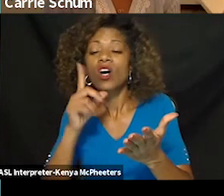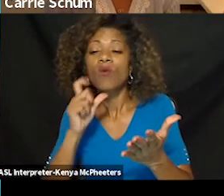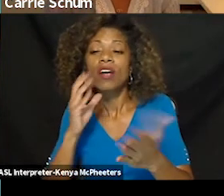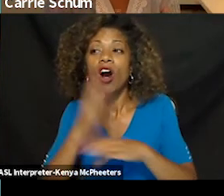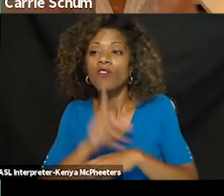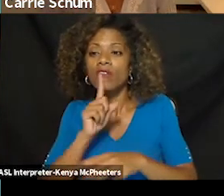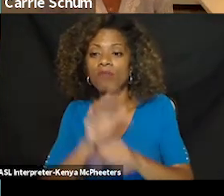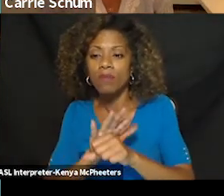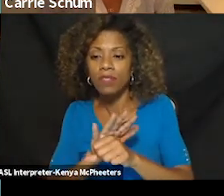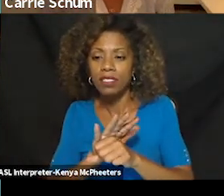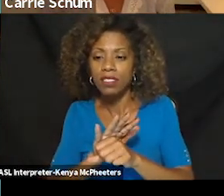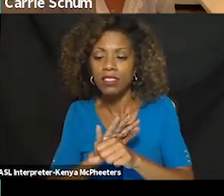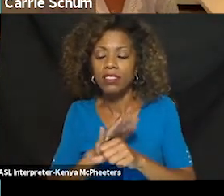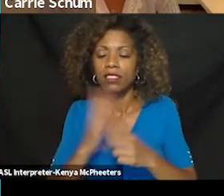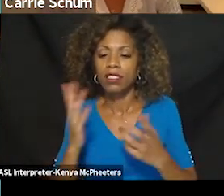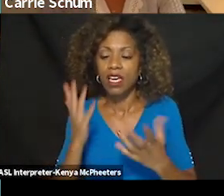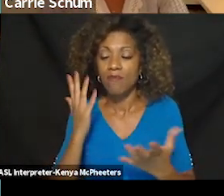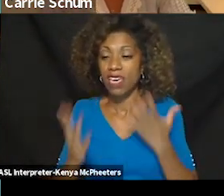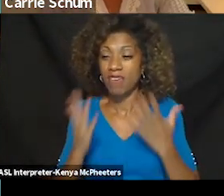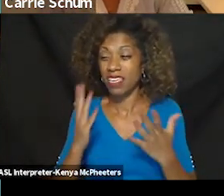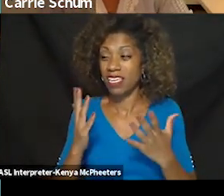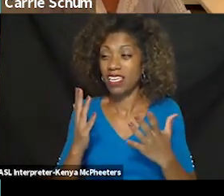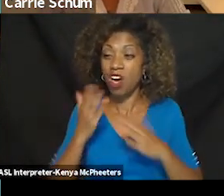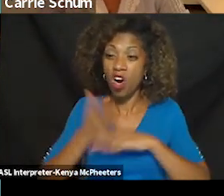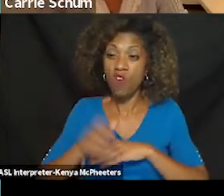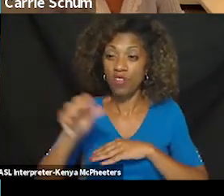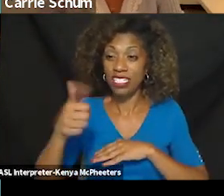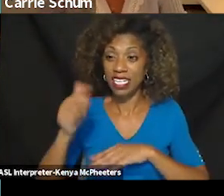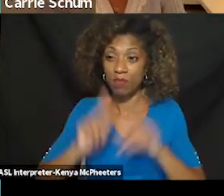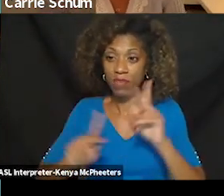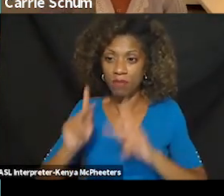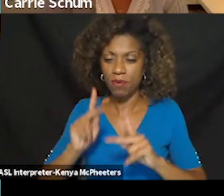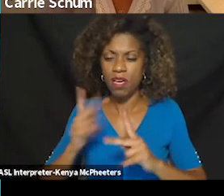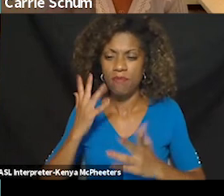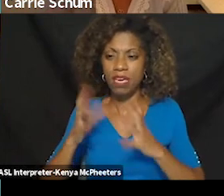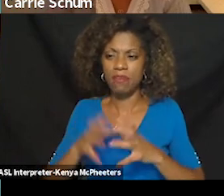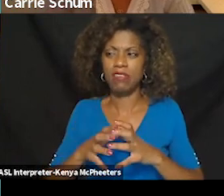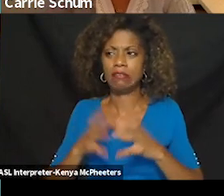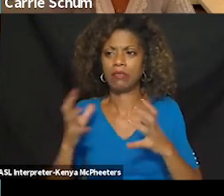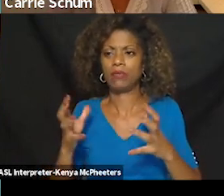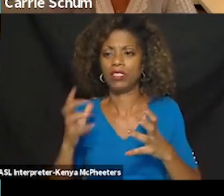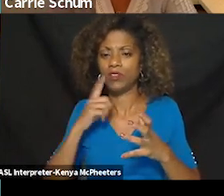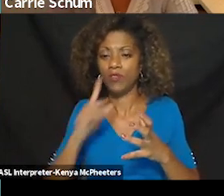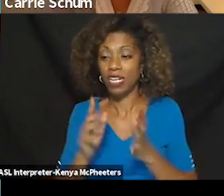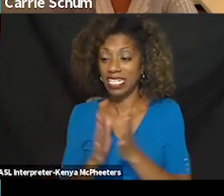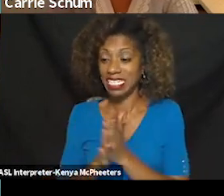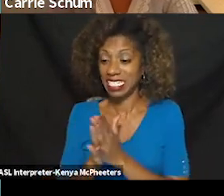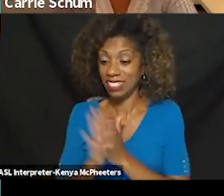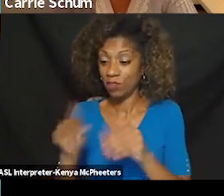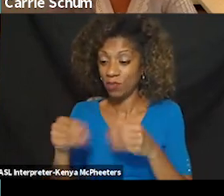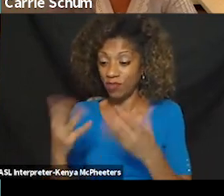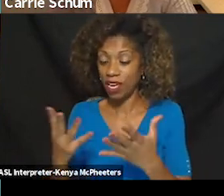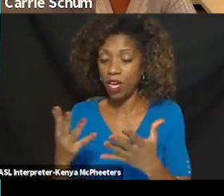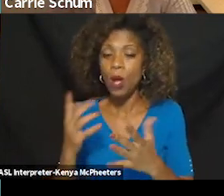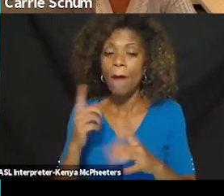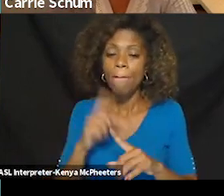kind of incentive might be appealing. So it's not that it wasn't important, but far more important was most people were understanding and doing